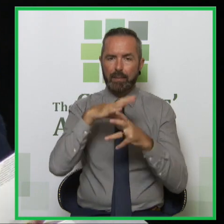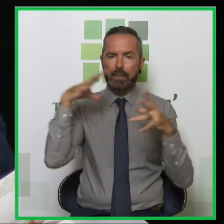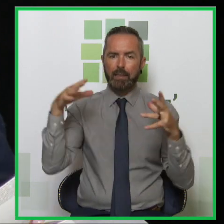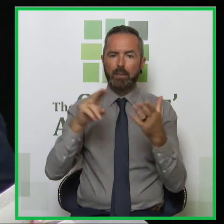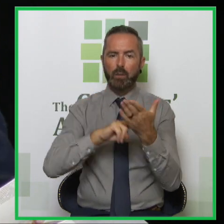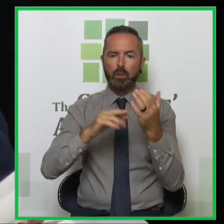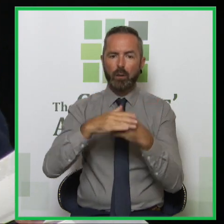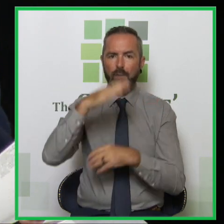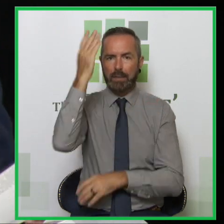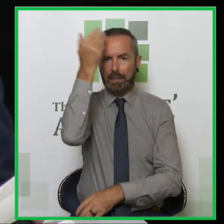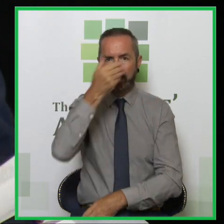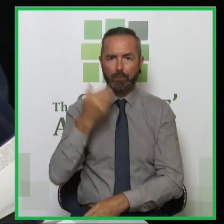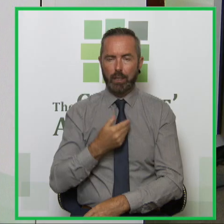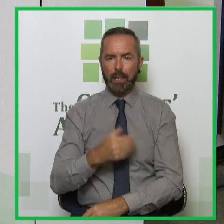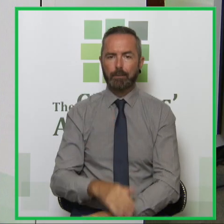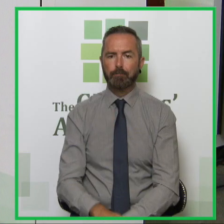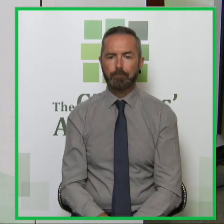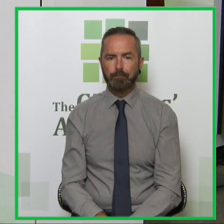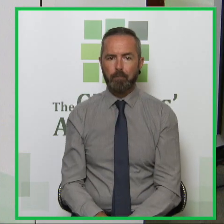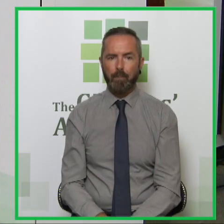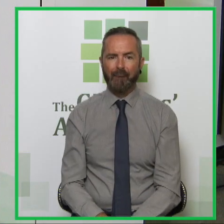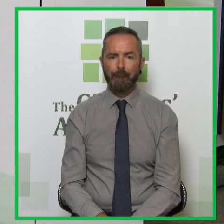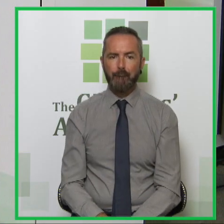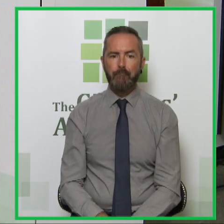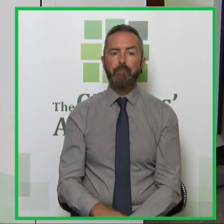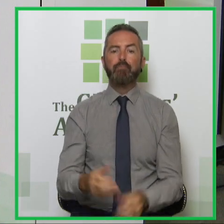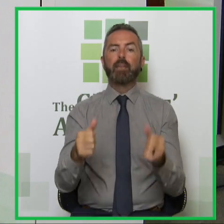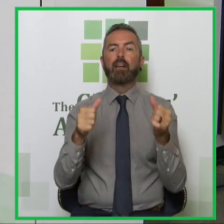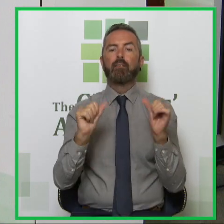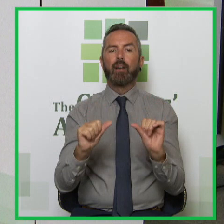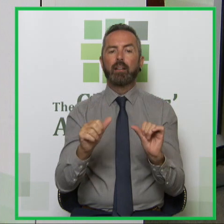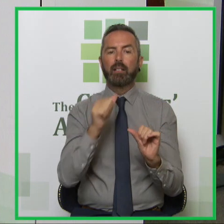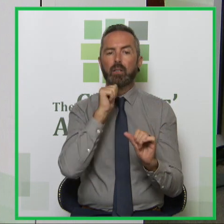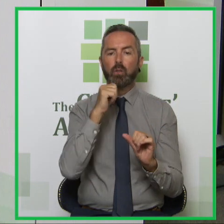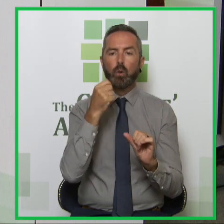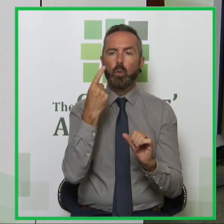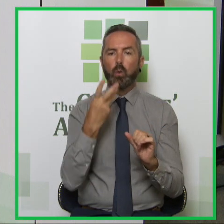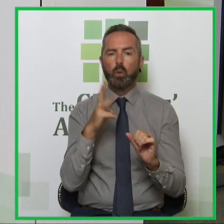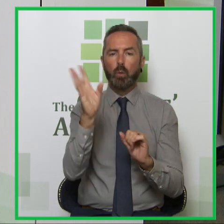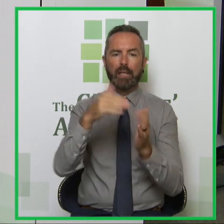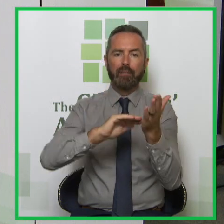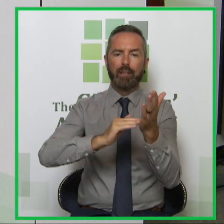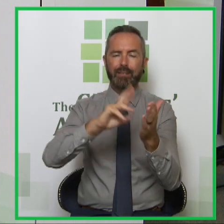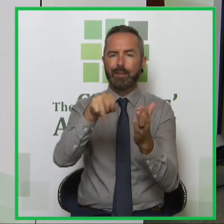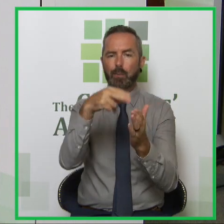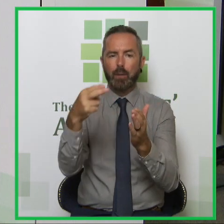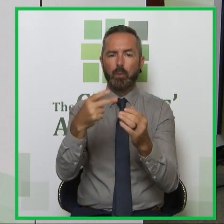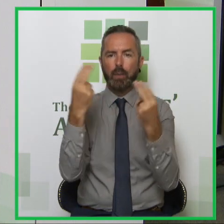of schizophrenia. I have to ask you to finish, Breda, please. Sorry, no. So finally, there's no silver bullet. We need a